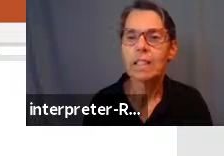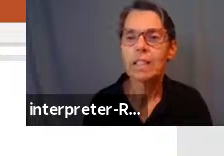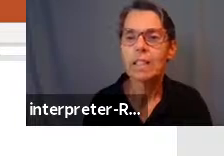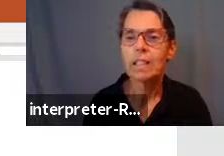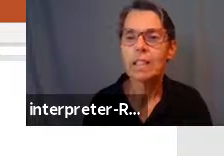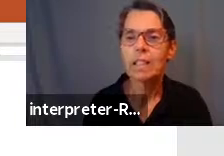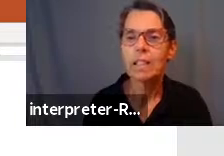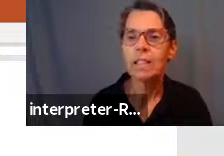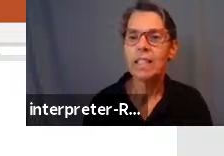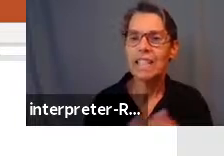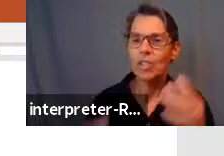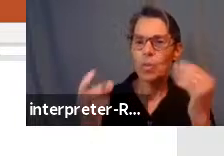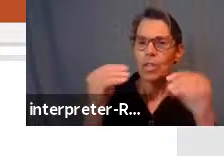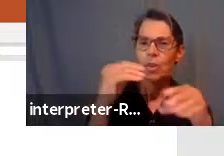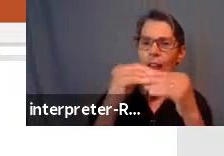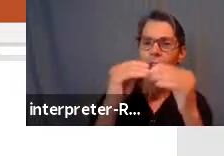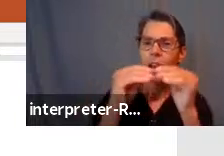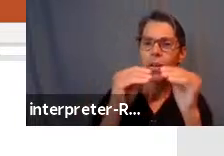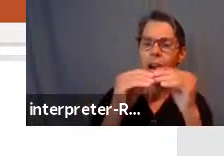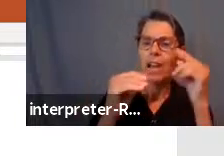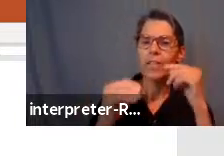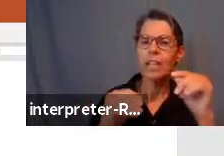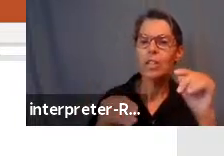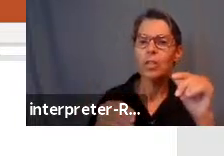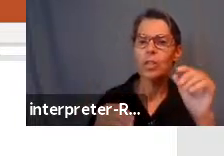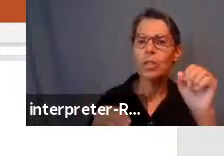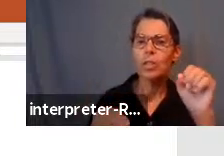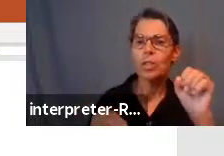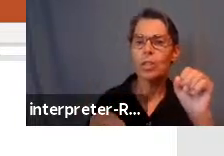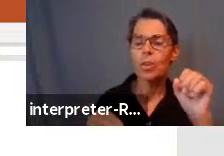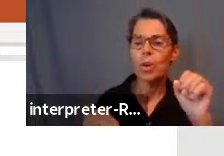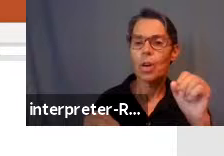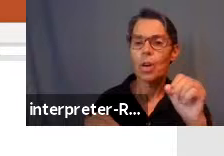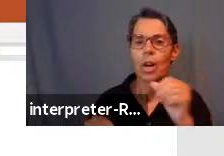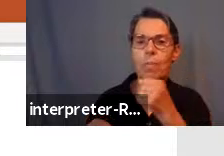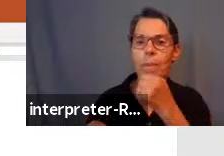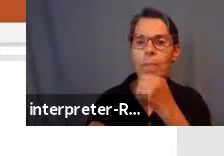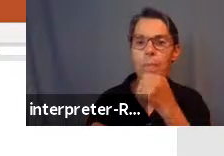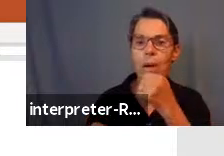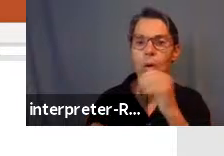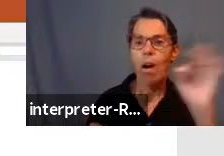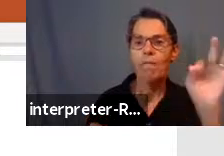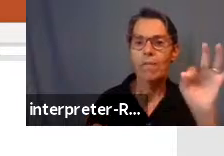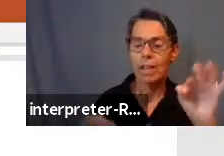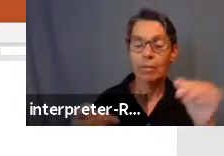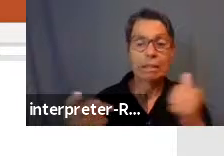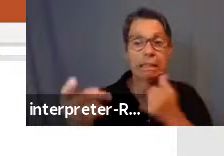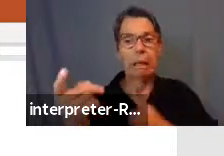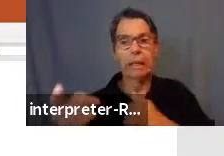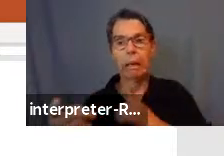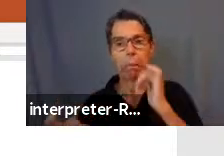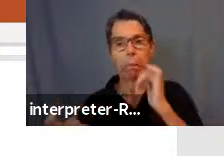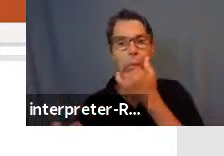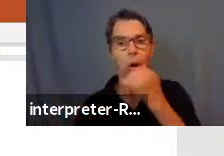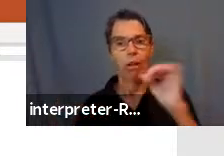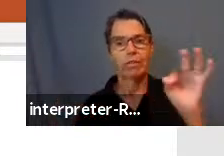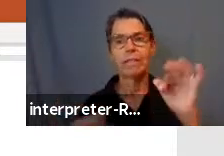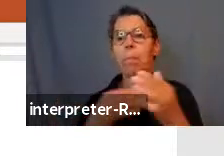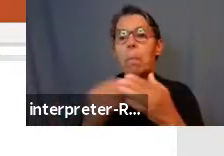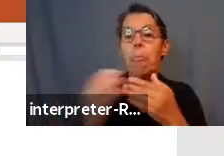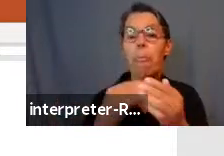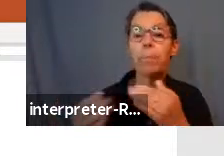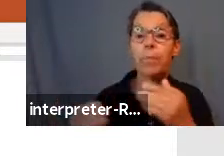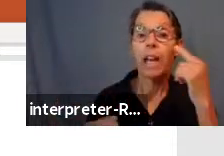did you have more to add? I think the sound cut out. Sorry, sir. Sorry about that. Just quickly, I think that the access